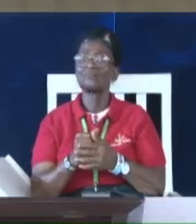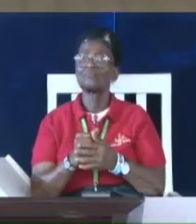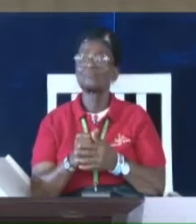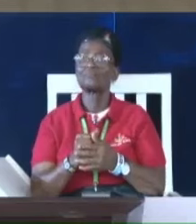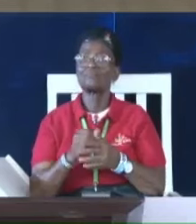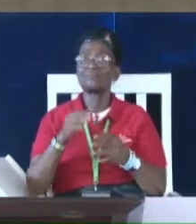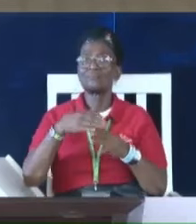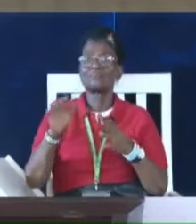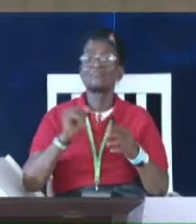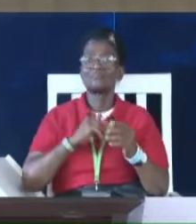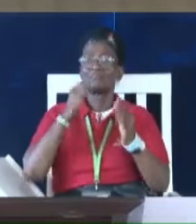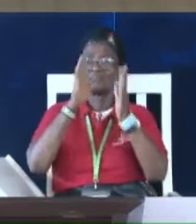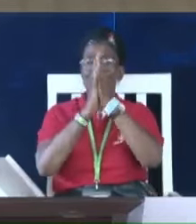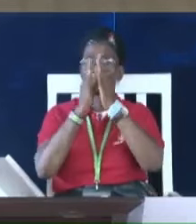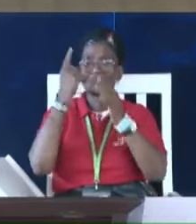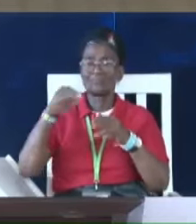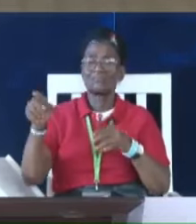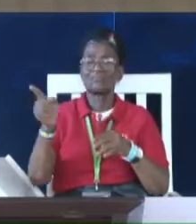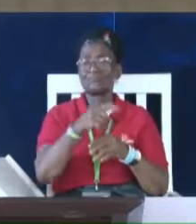After I've prayed for you,